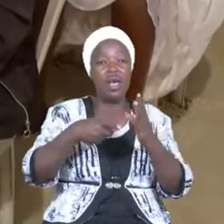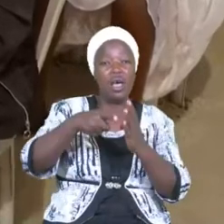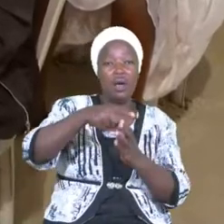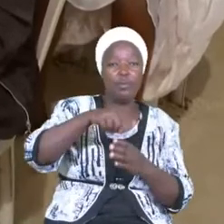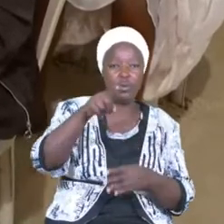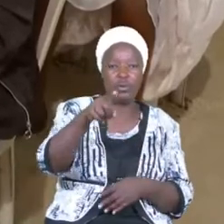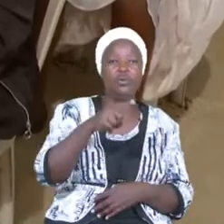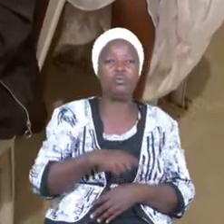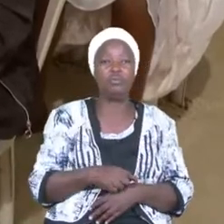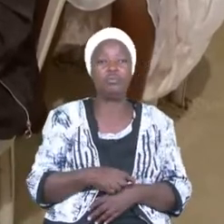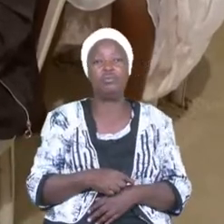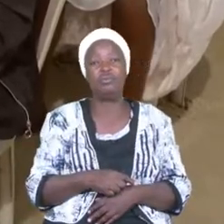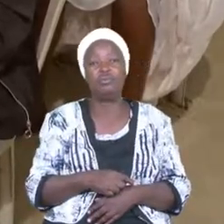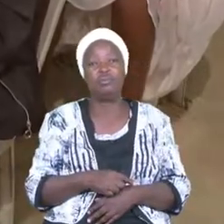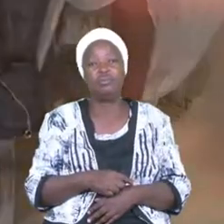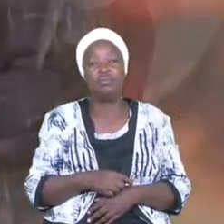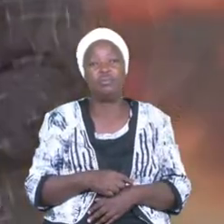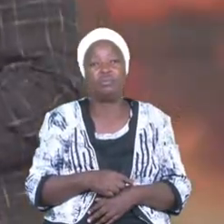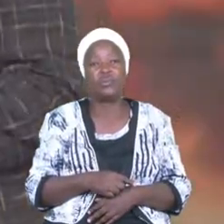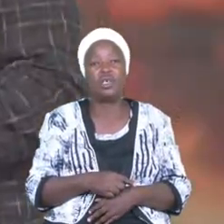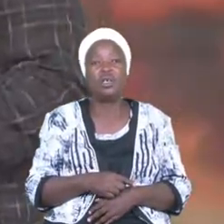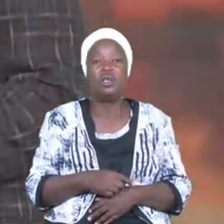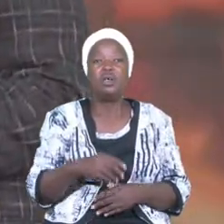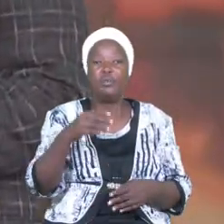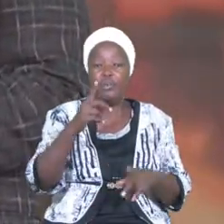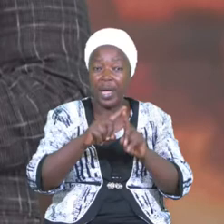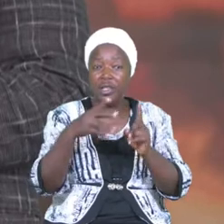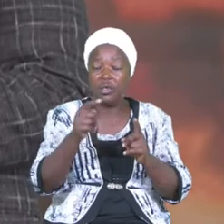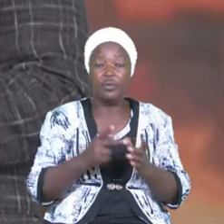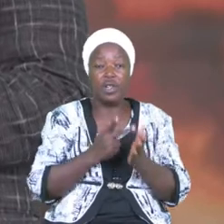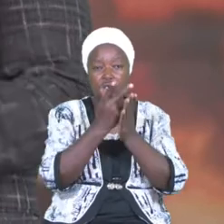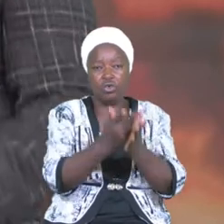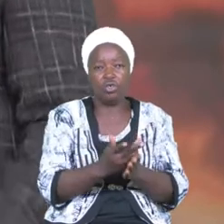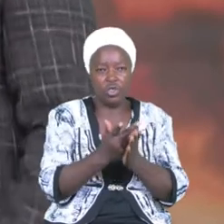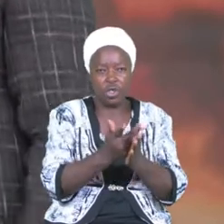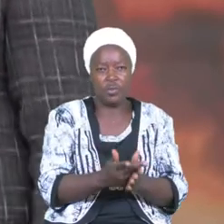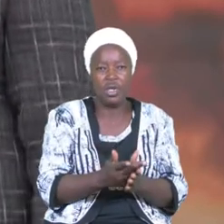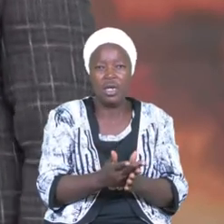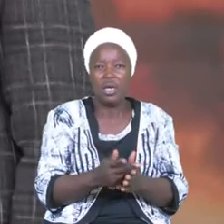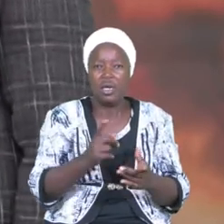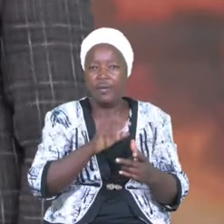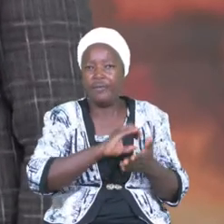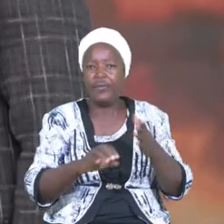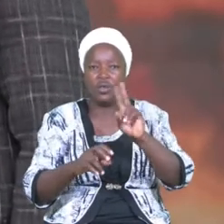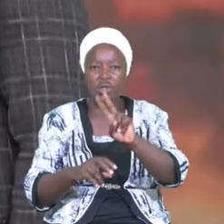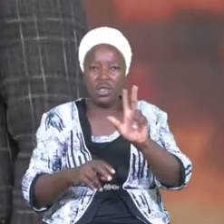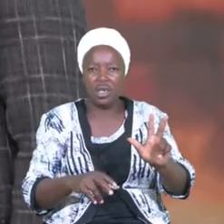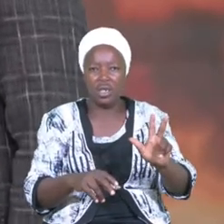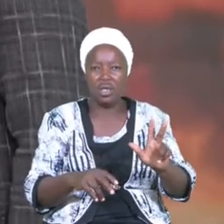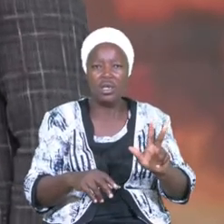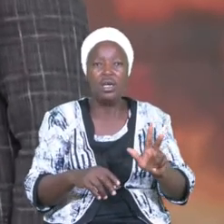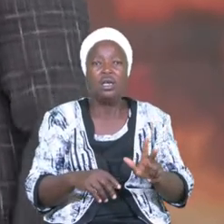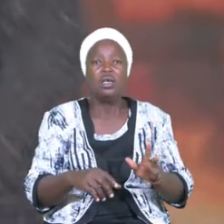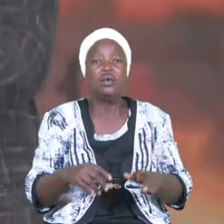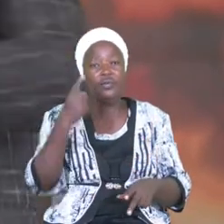but of the sheep. Verse 23, it says, for there stood by me this